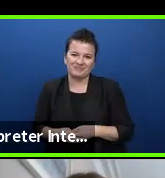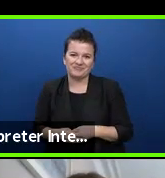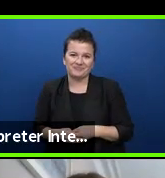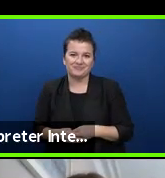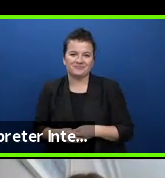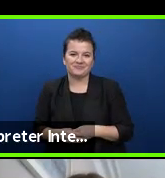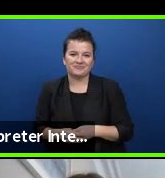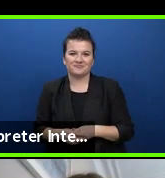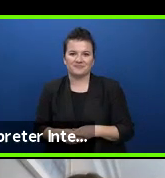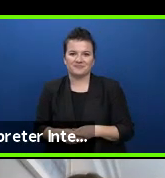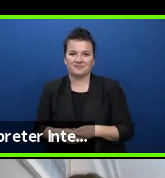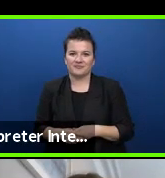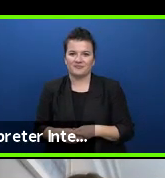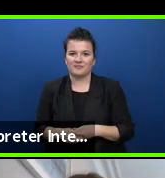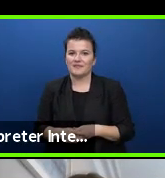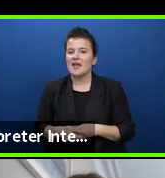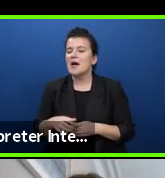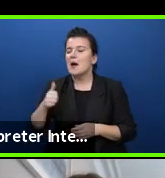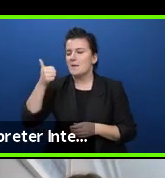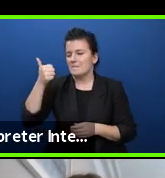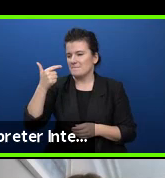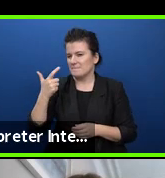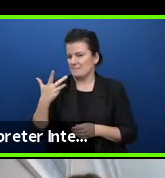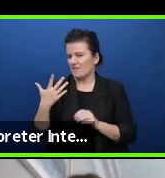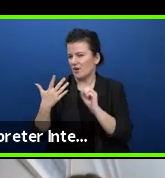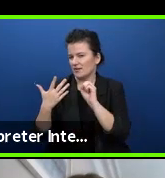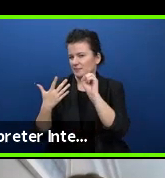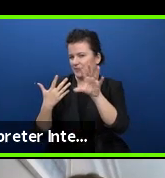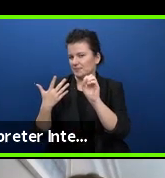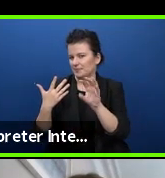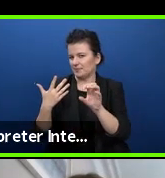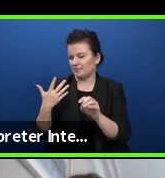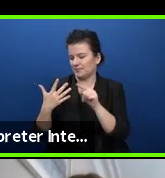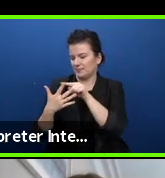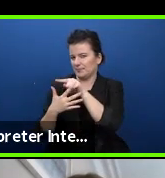few important things to say to you